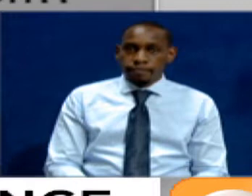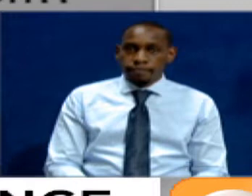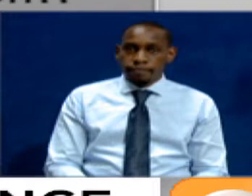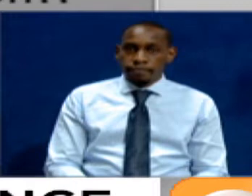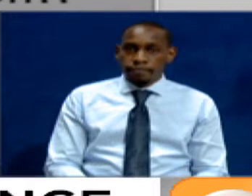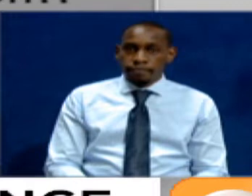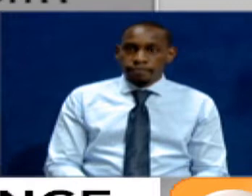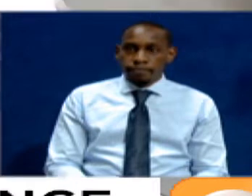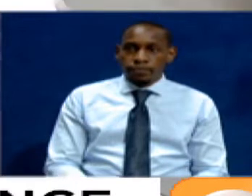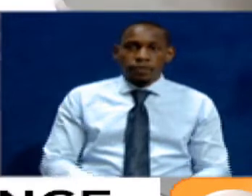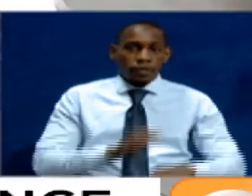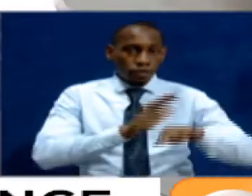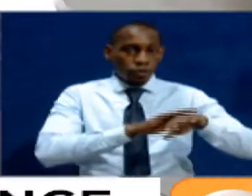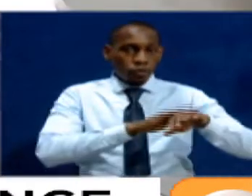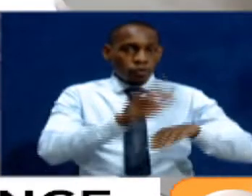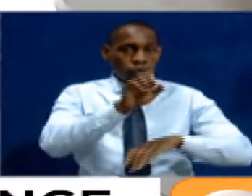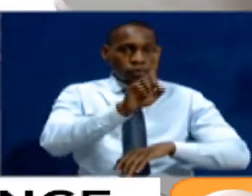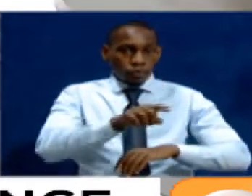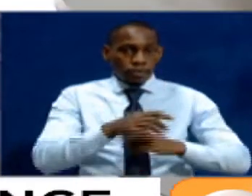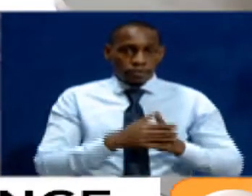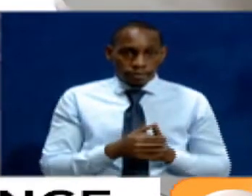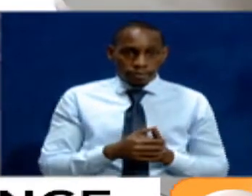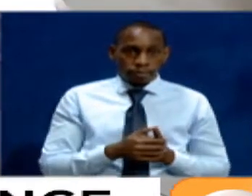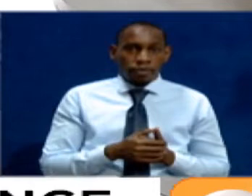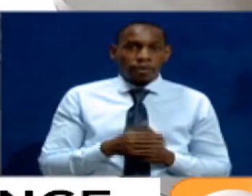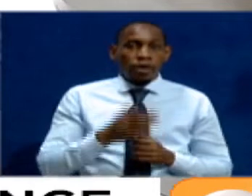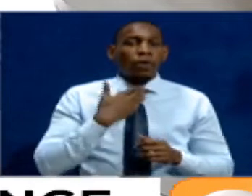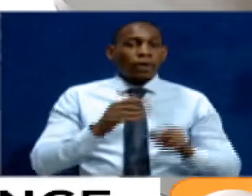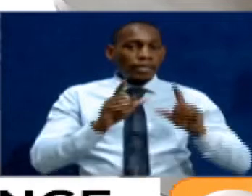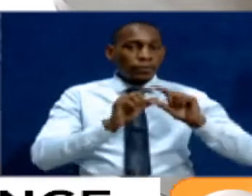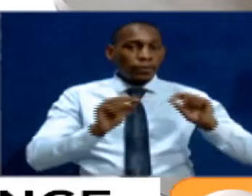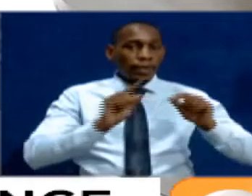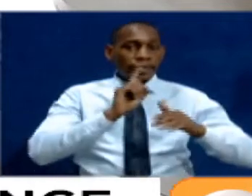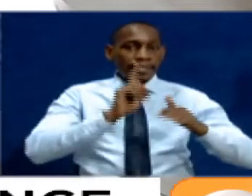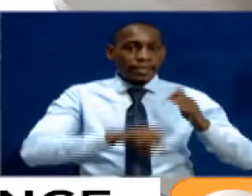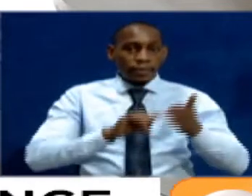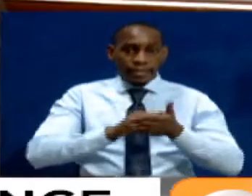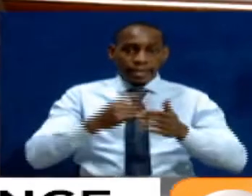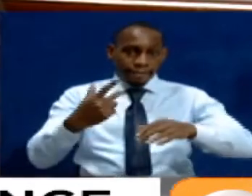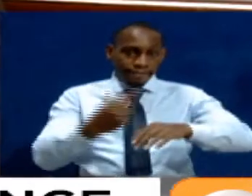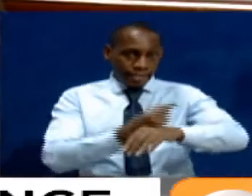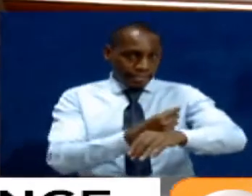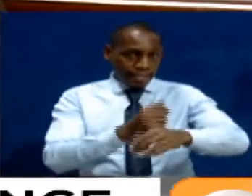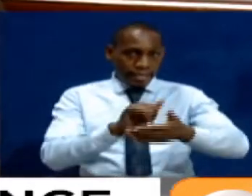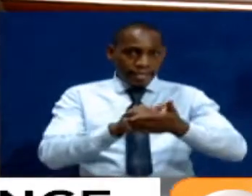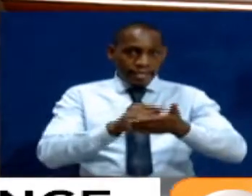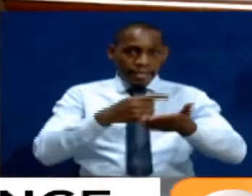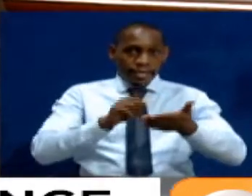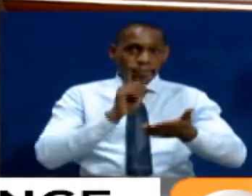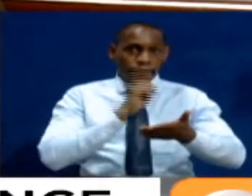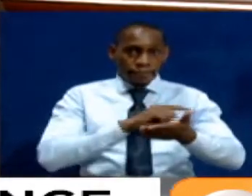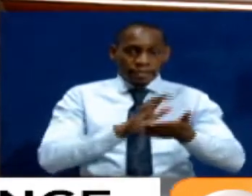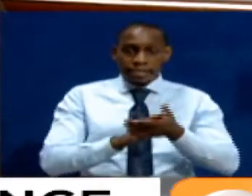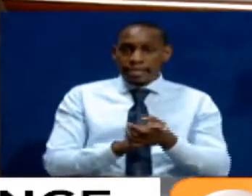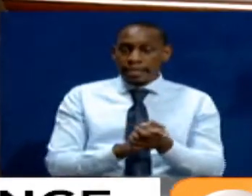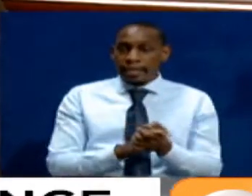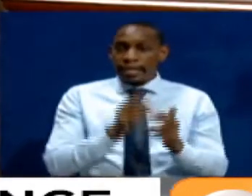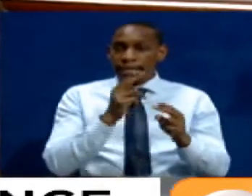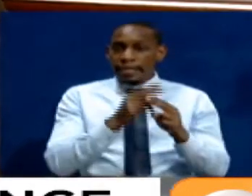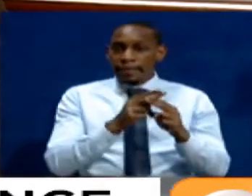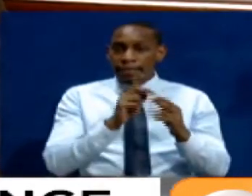nation? Yeah, a good question. And I need to say that the vaccines that are approved under what you